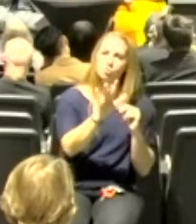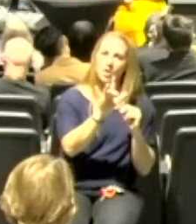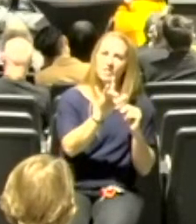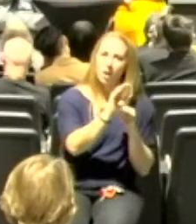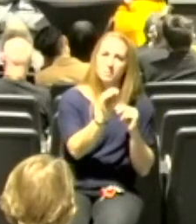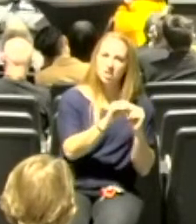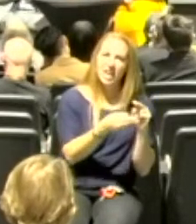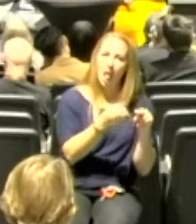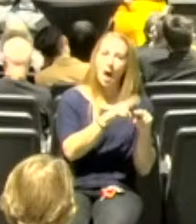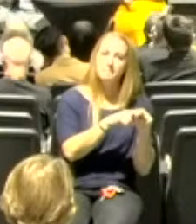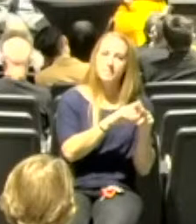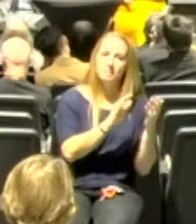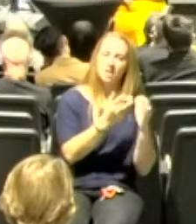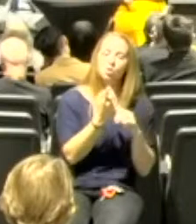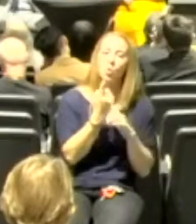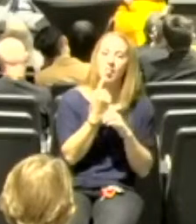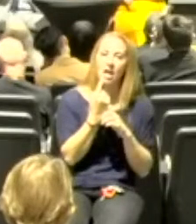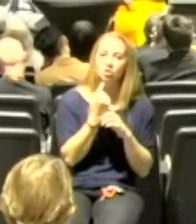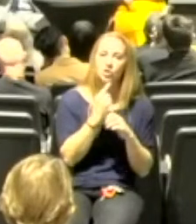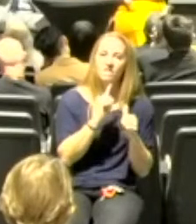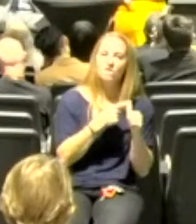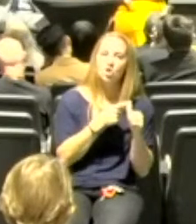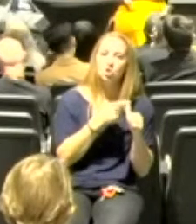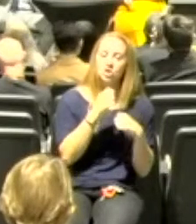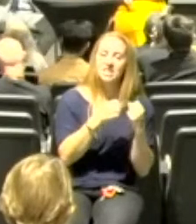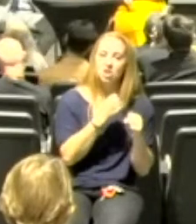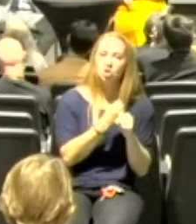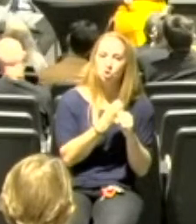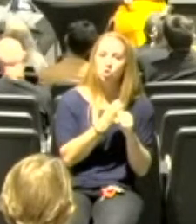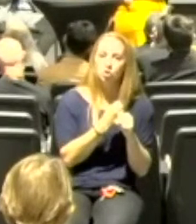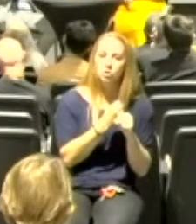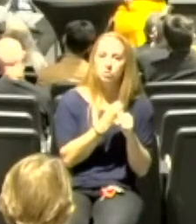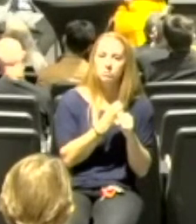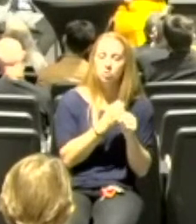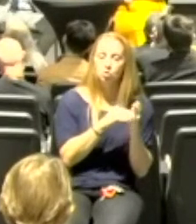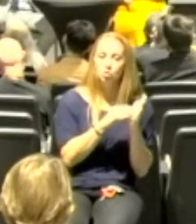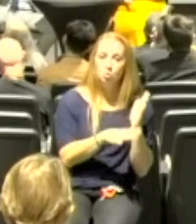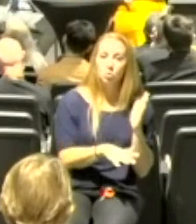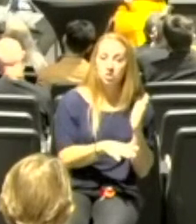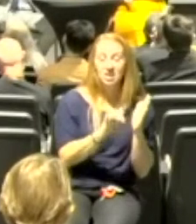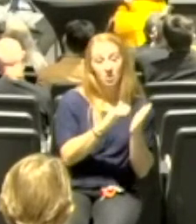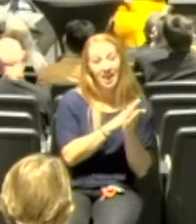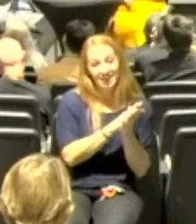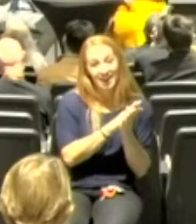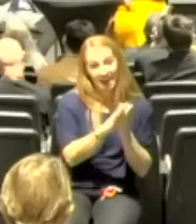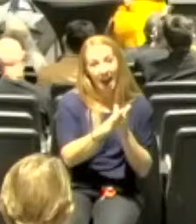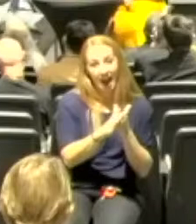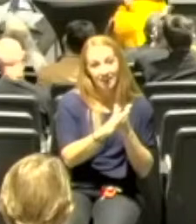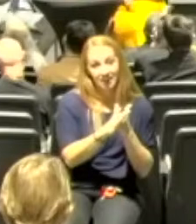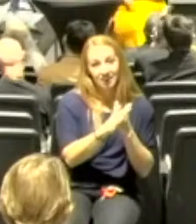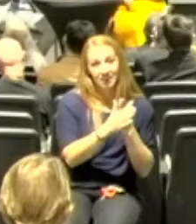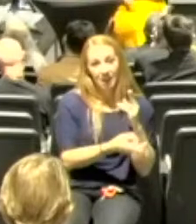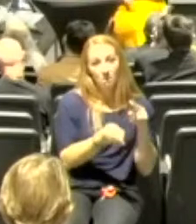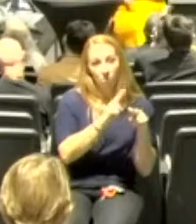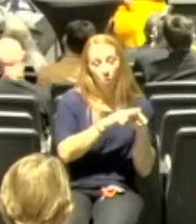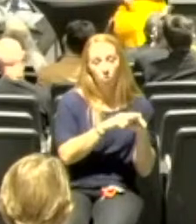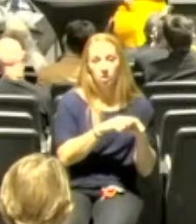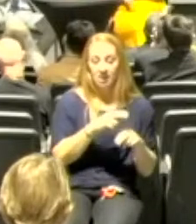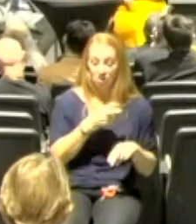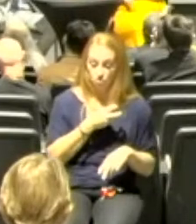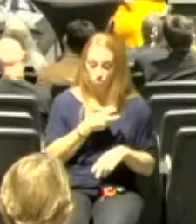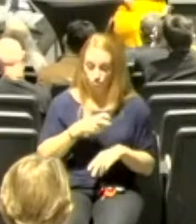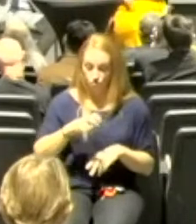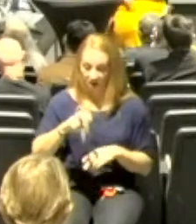up relative to last year and how many first year students are coming into the college, which is a nice step forward. And transfer